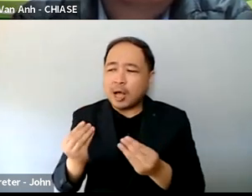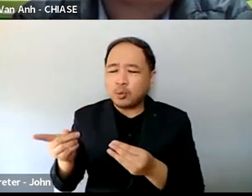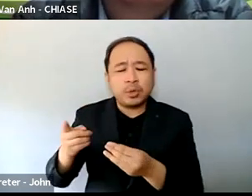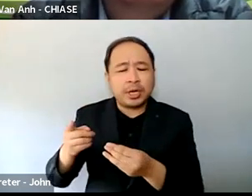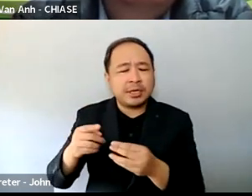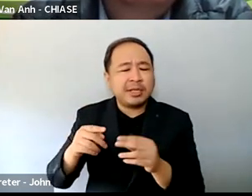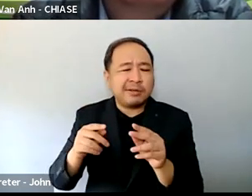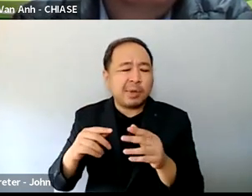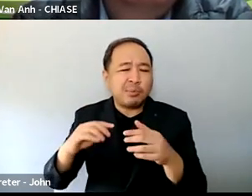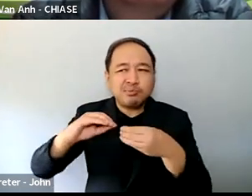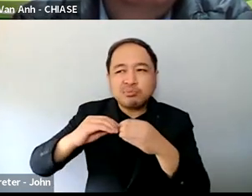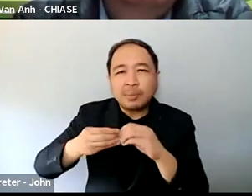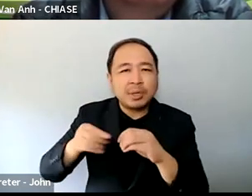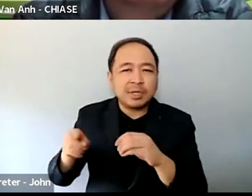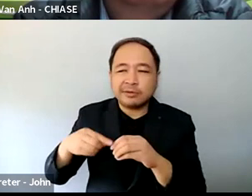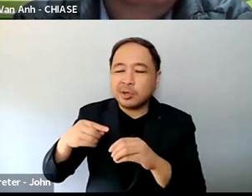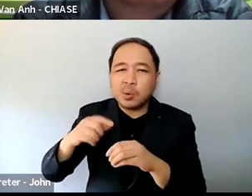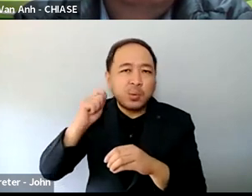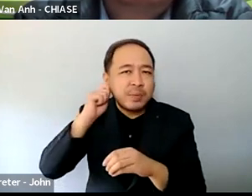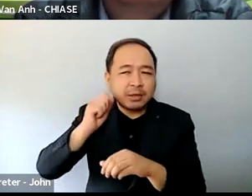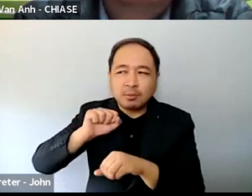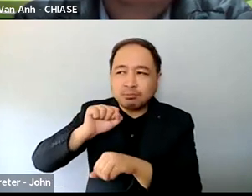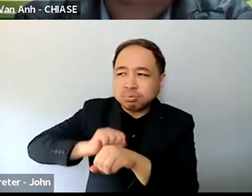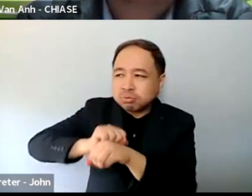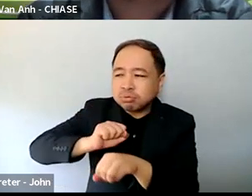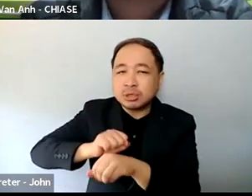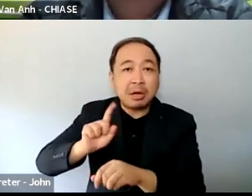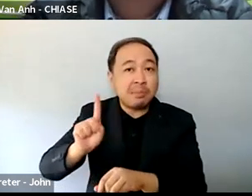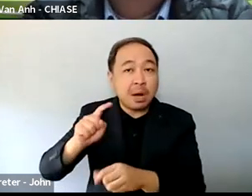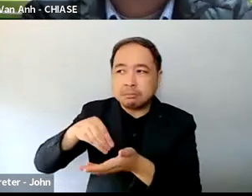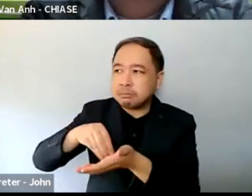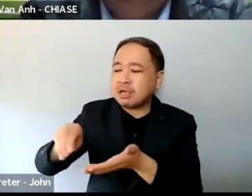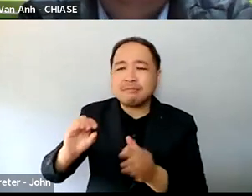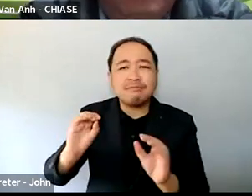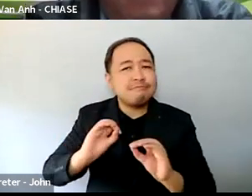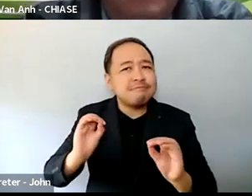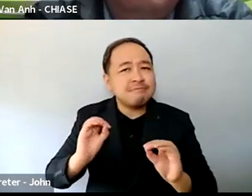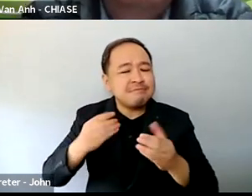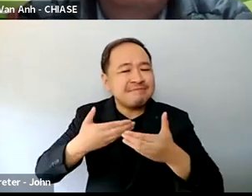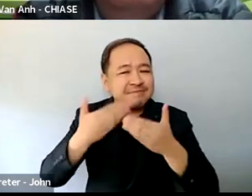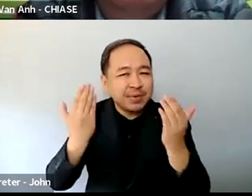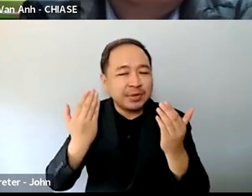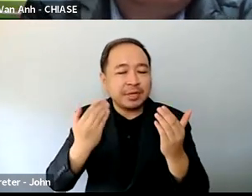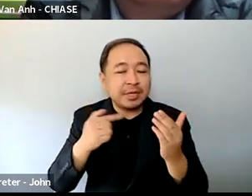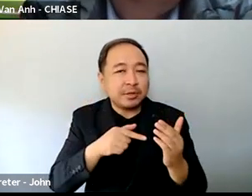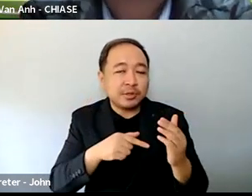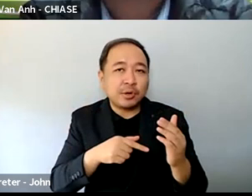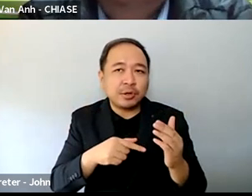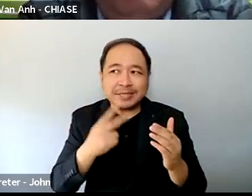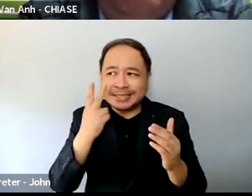the burden. We have heard about it. So the Van, as we are working directly again with the people on the